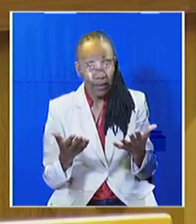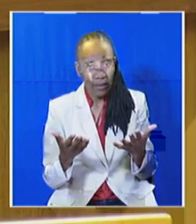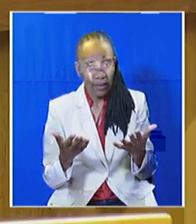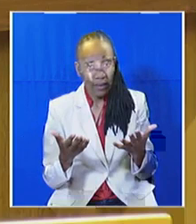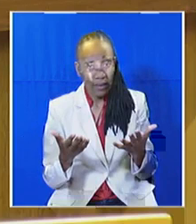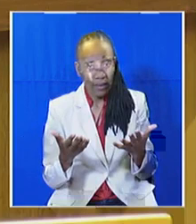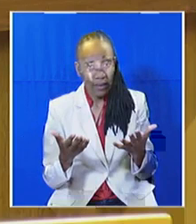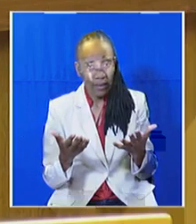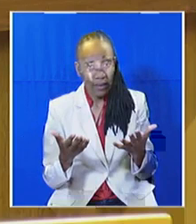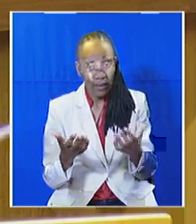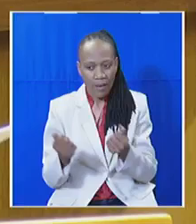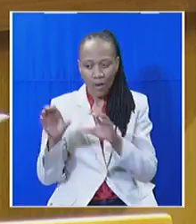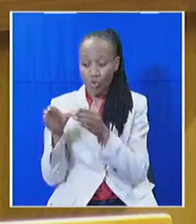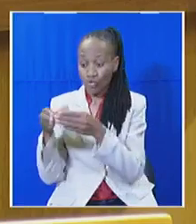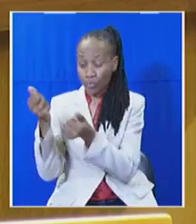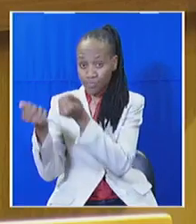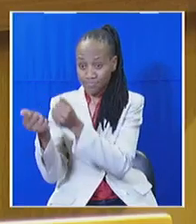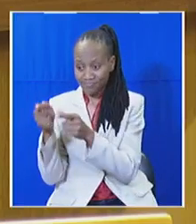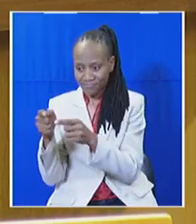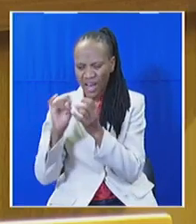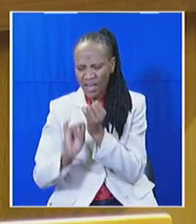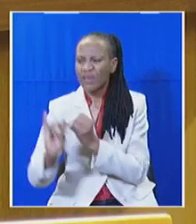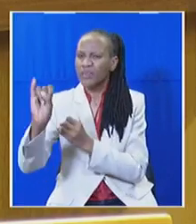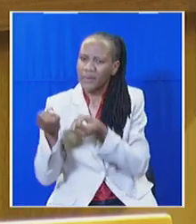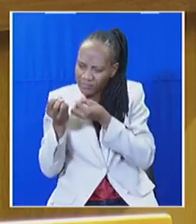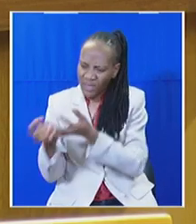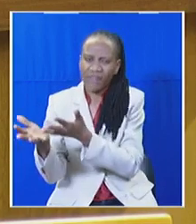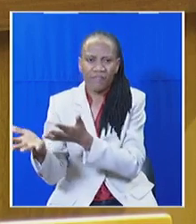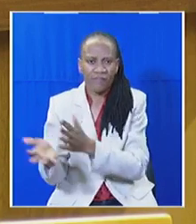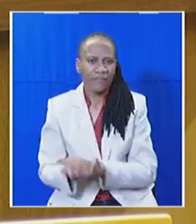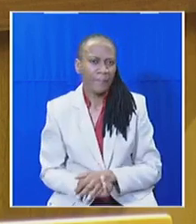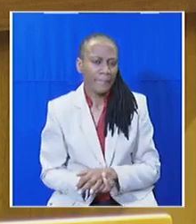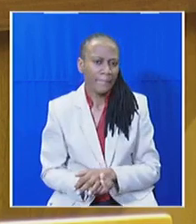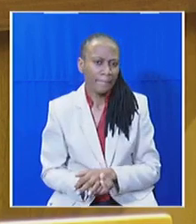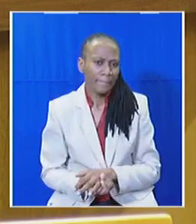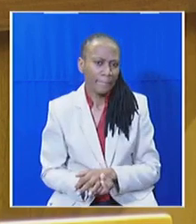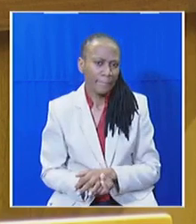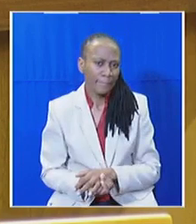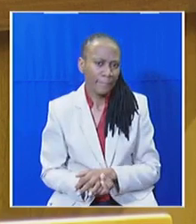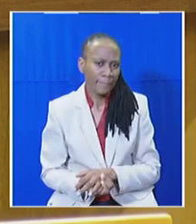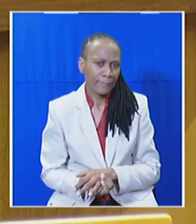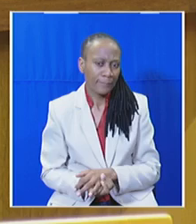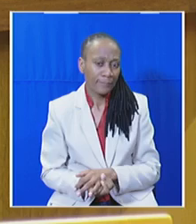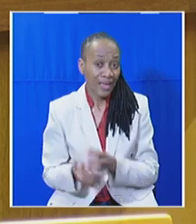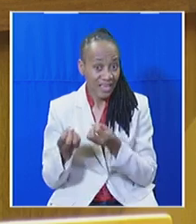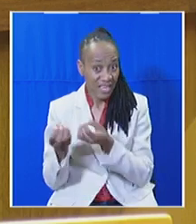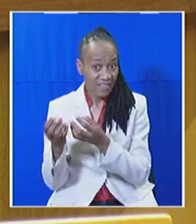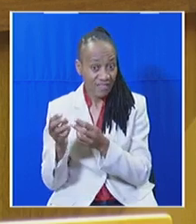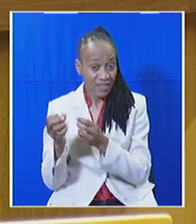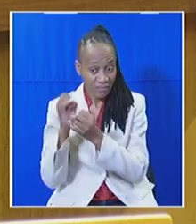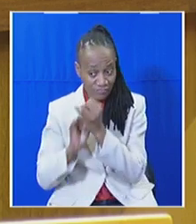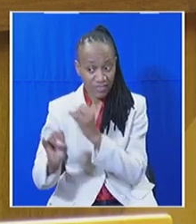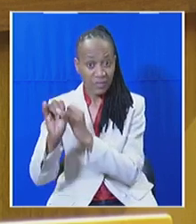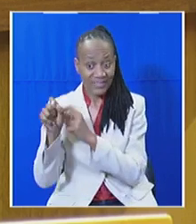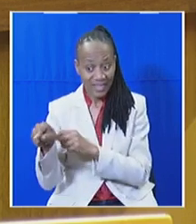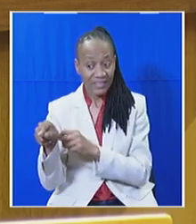of the judiciary. which is pivotal